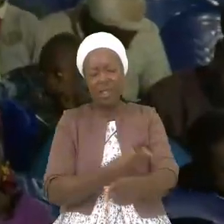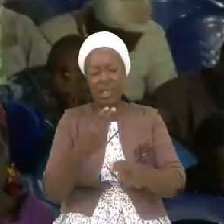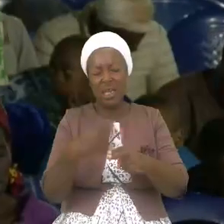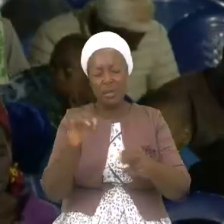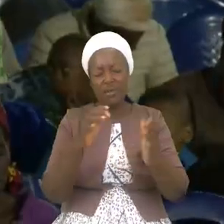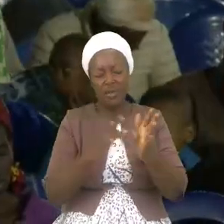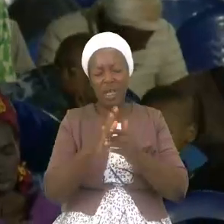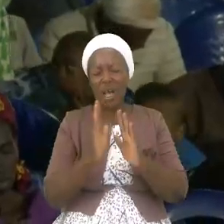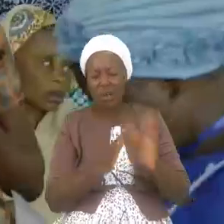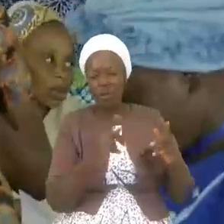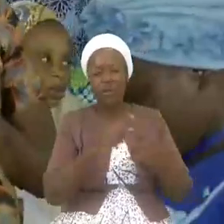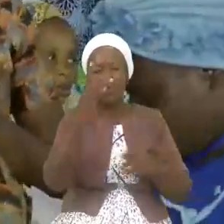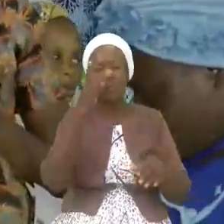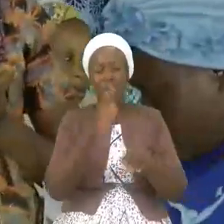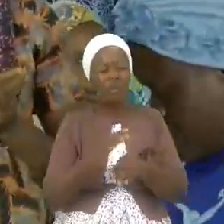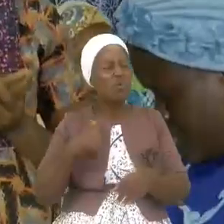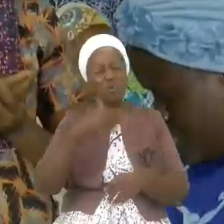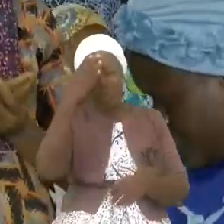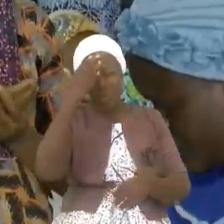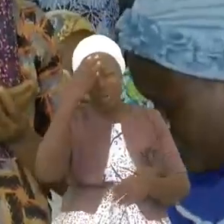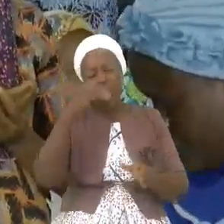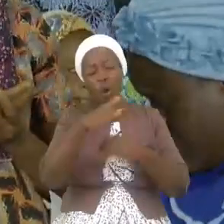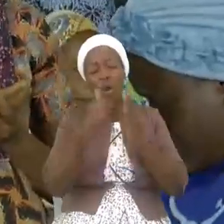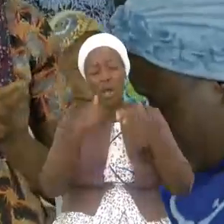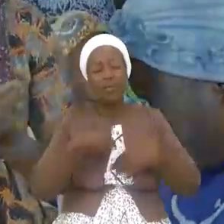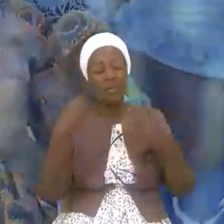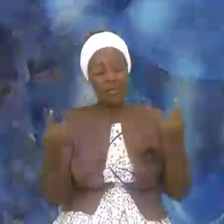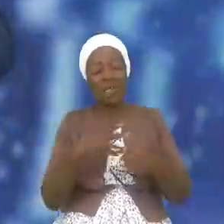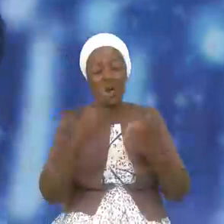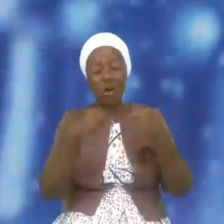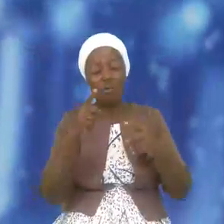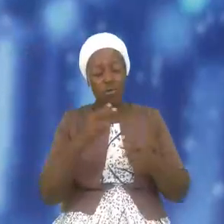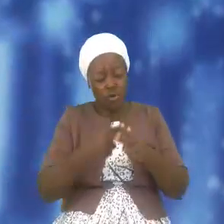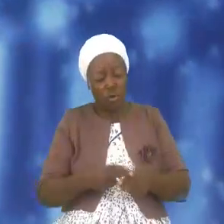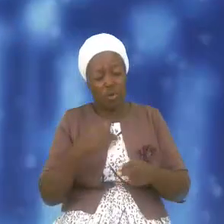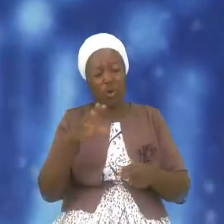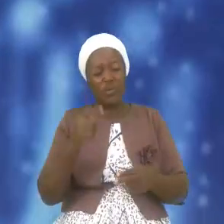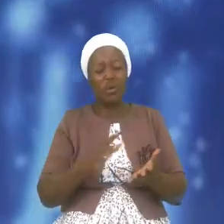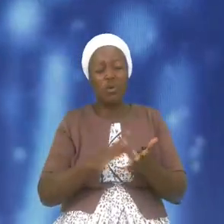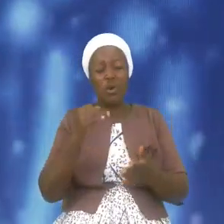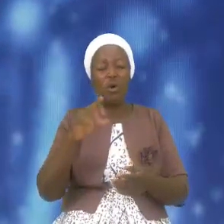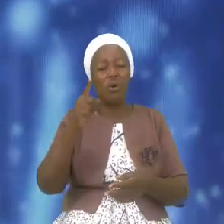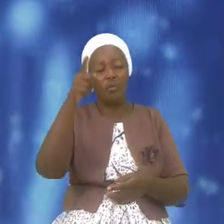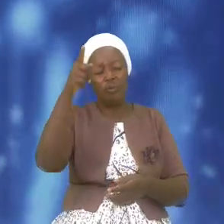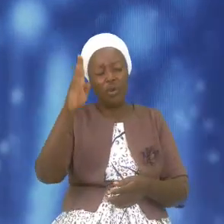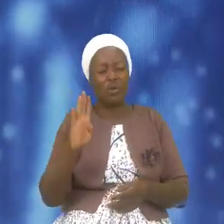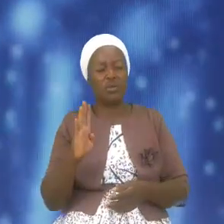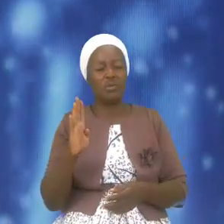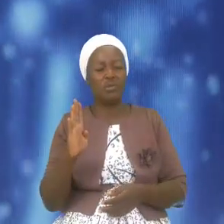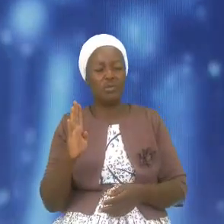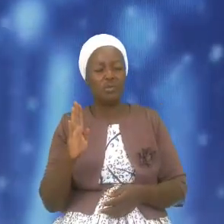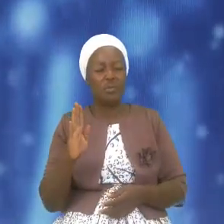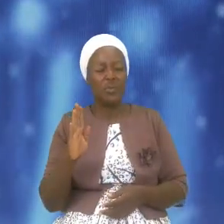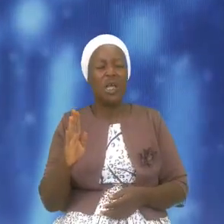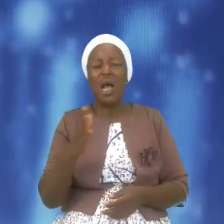sinned and come short of the glory of God. And everyone is unworthy,